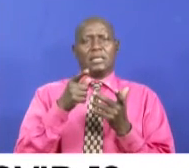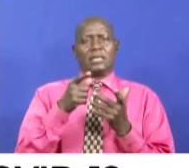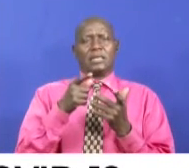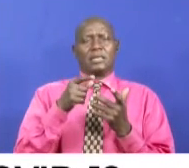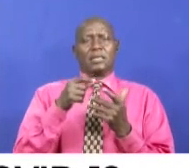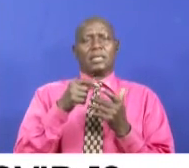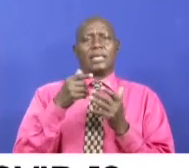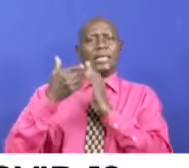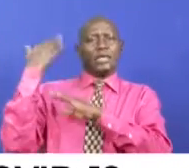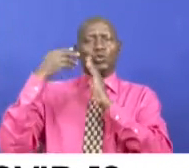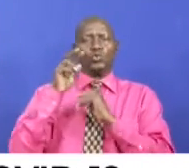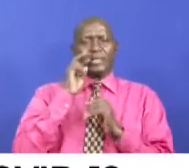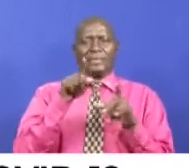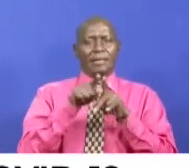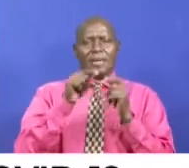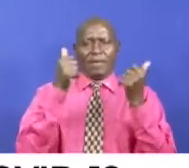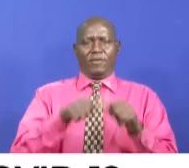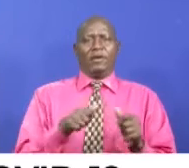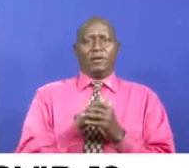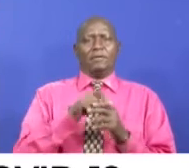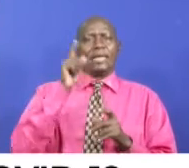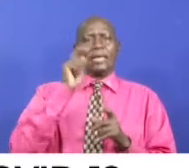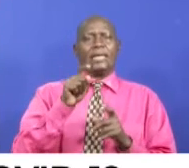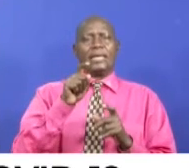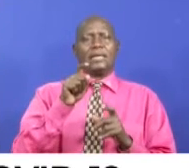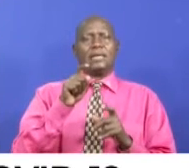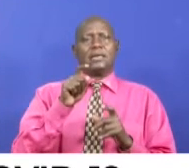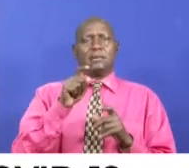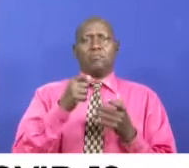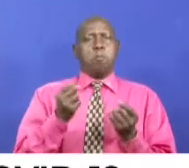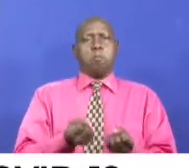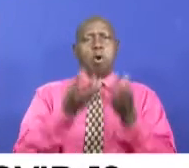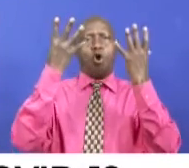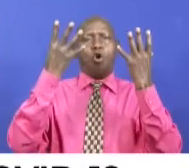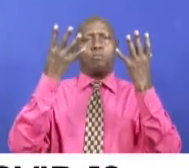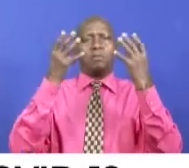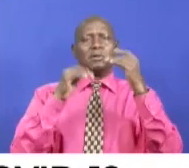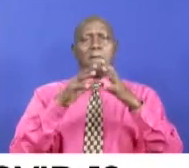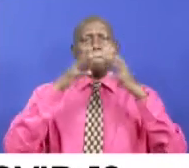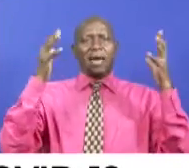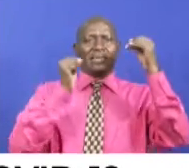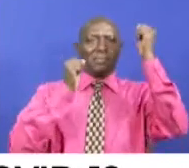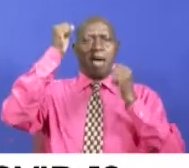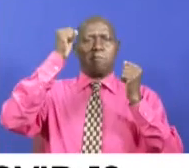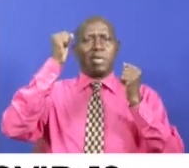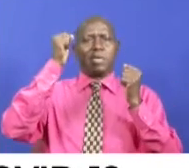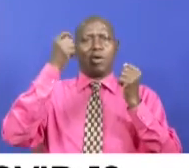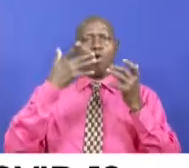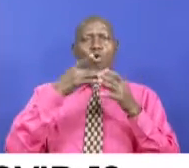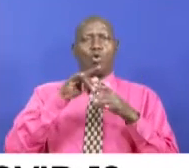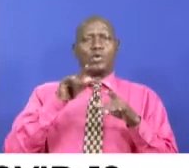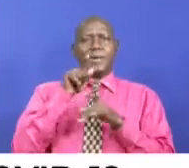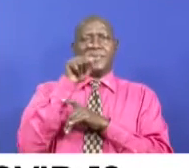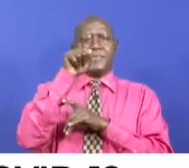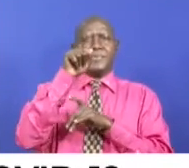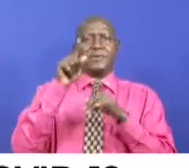history, does not require the nuclear bomb, mighty armies, or jet fighters. Kijana.